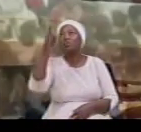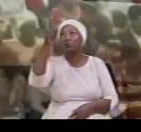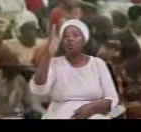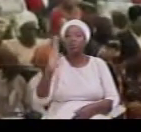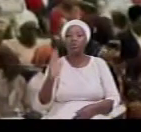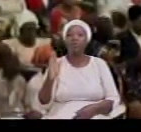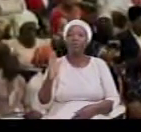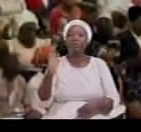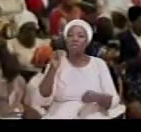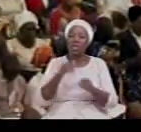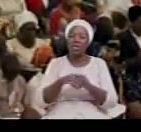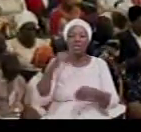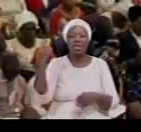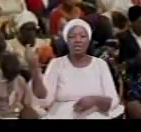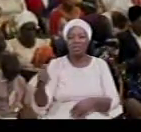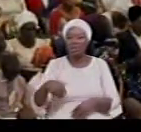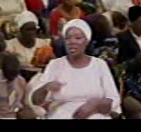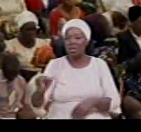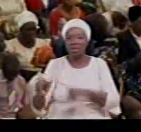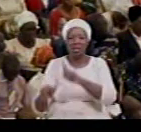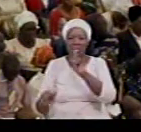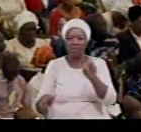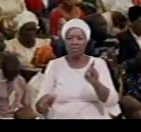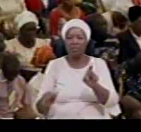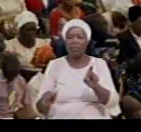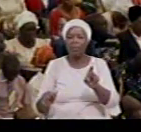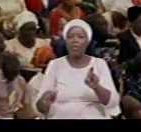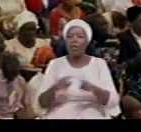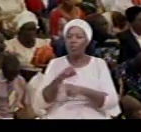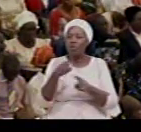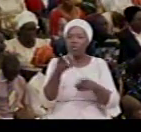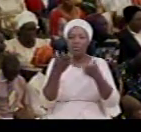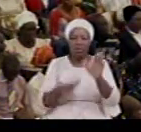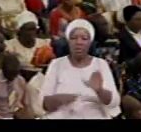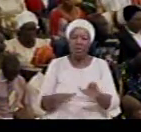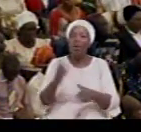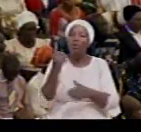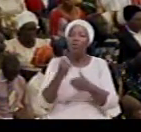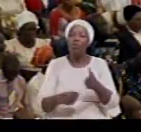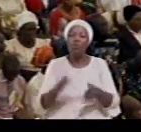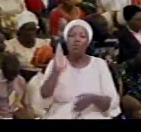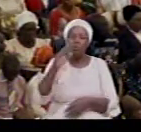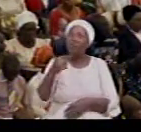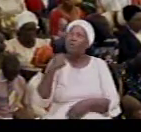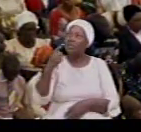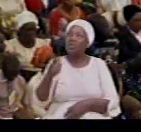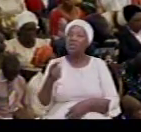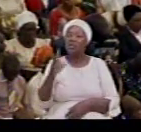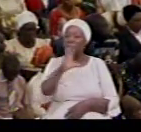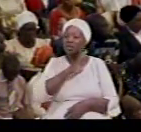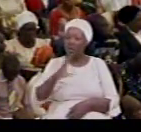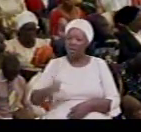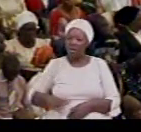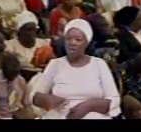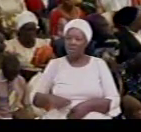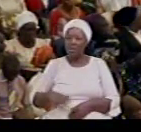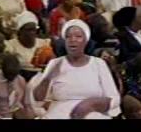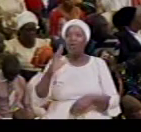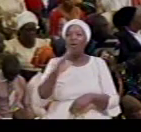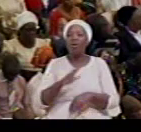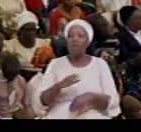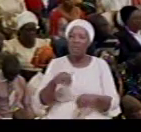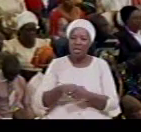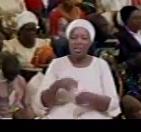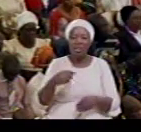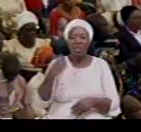in eternity when you cross over? What will you tell Christ on the other side